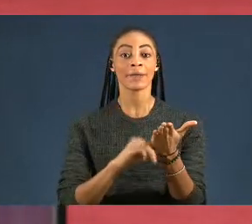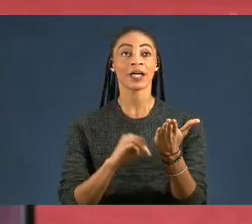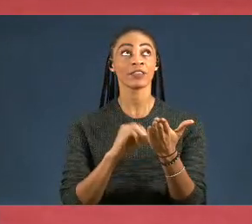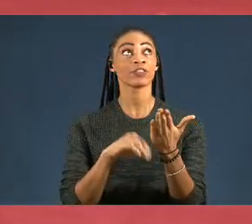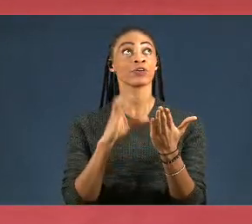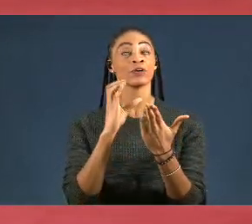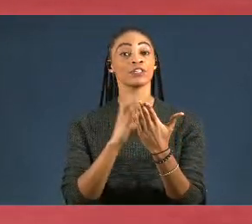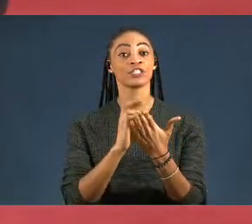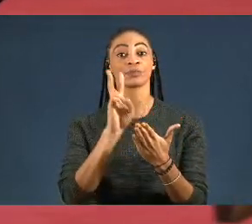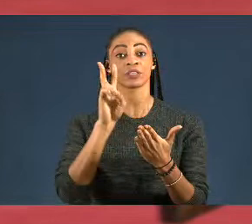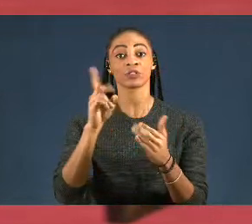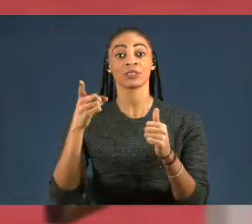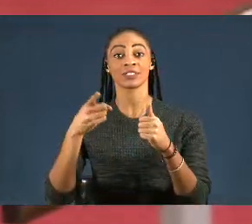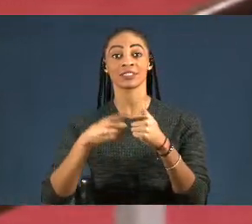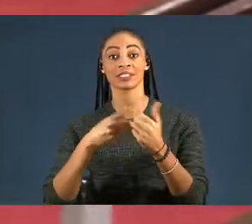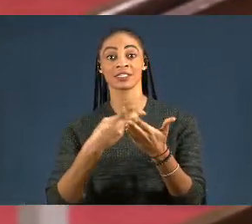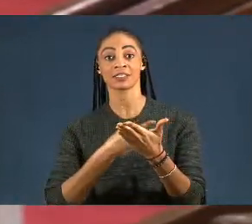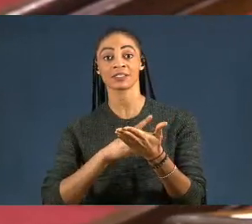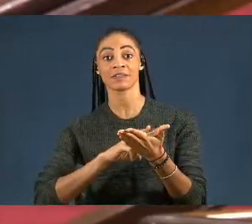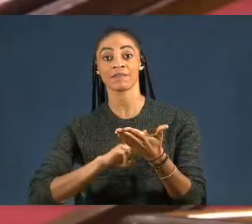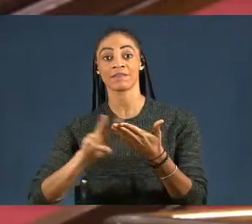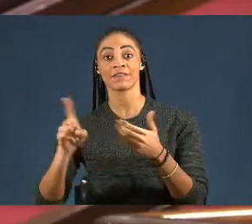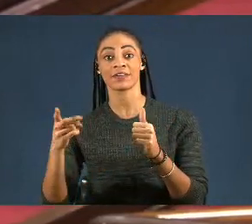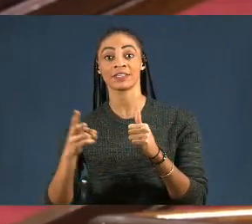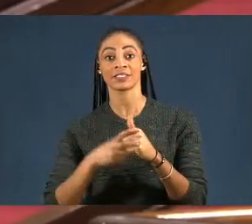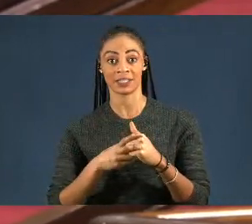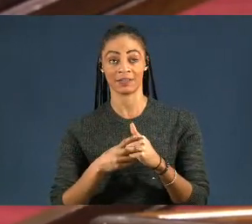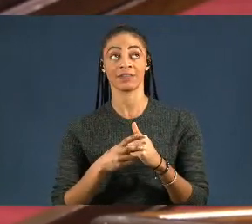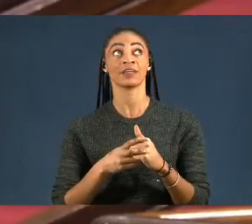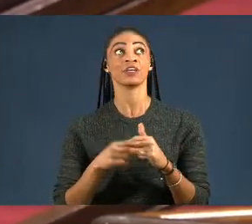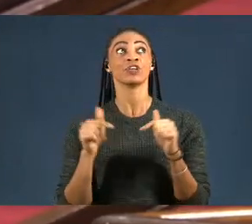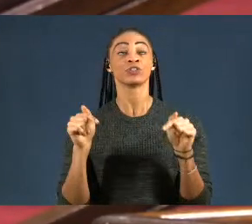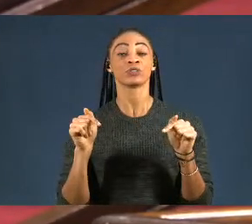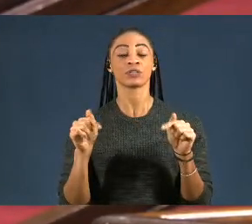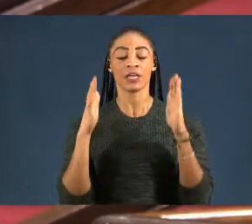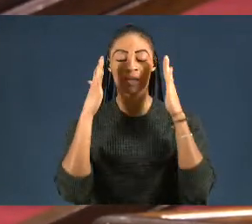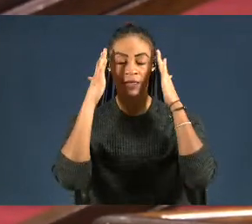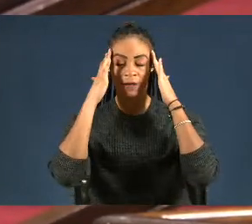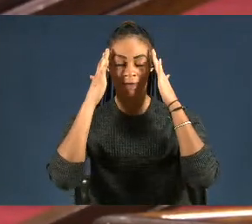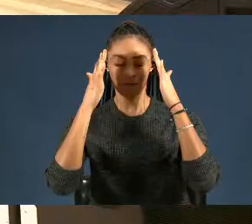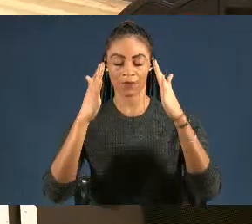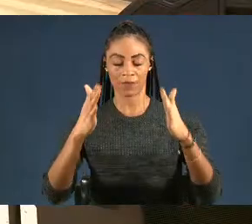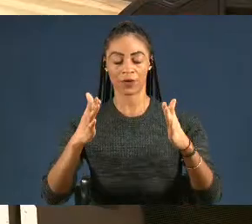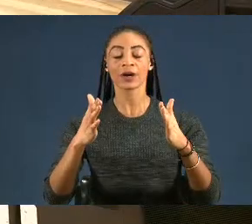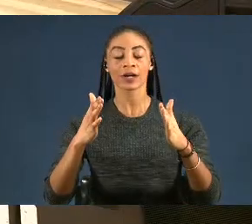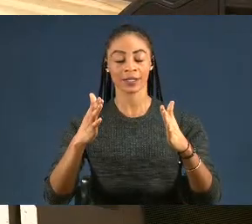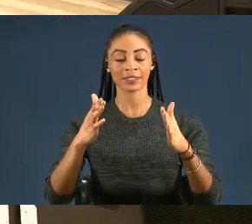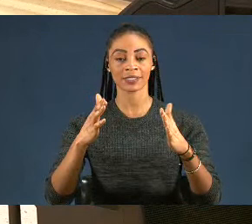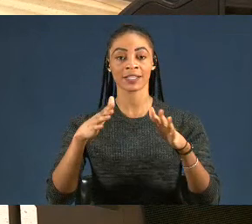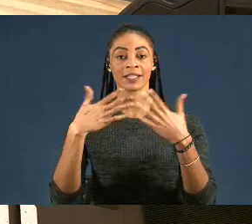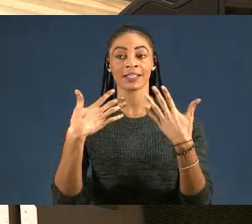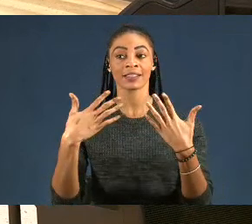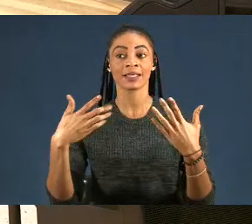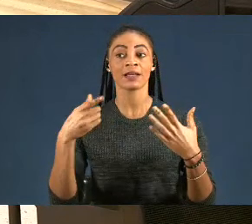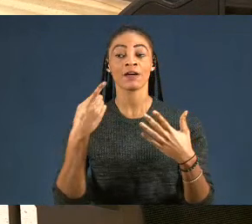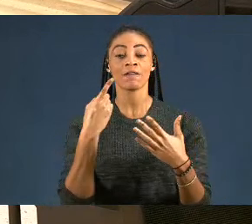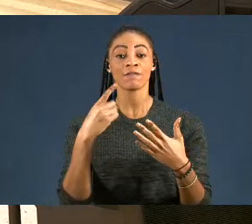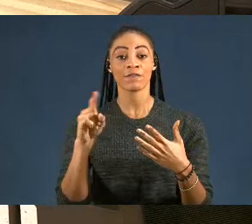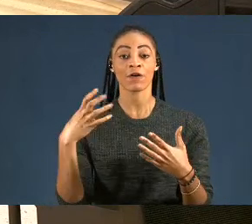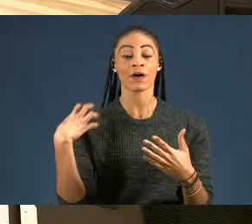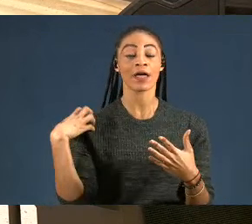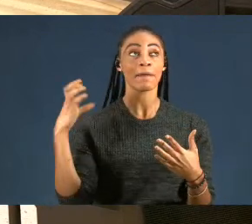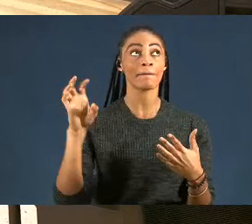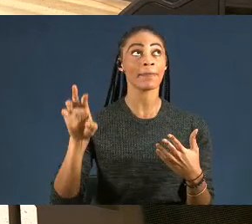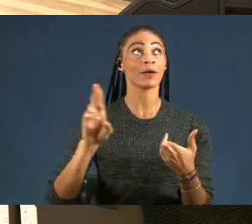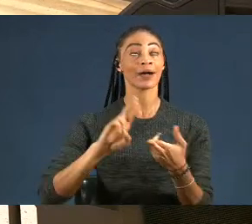Today I'll be looking at keys. Keys for effective, empowered relationships in your